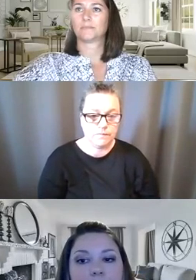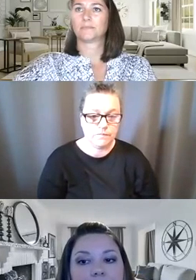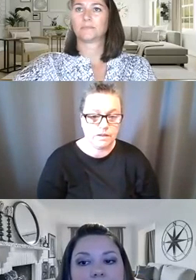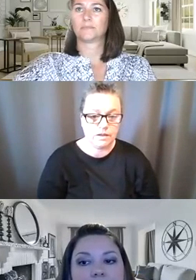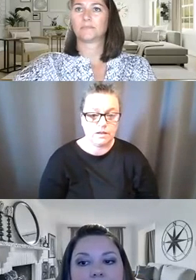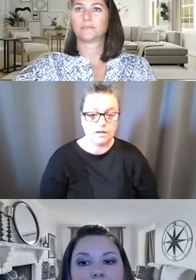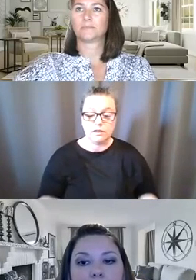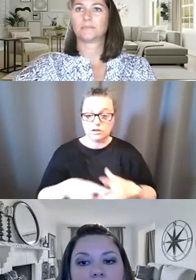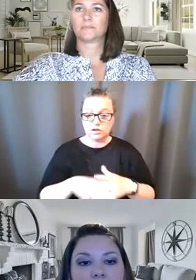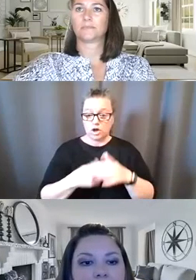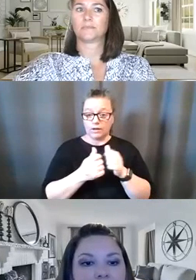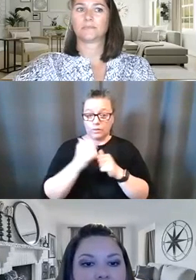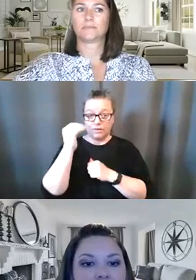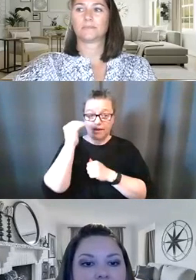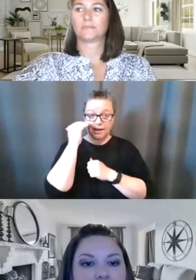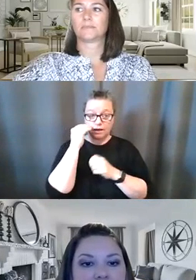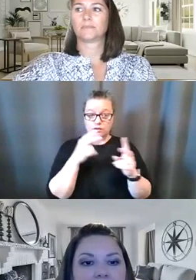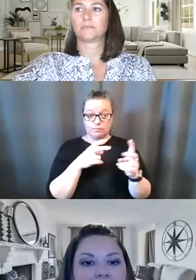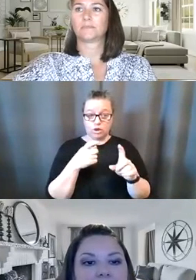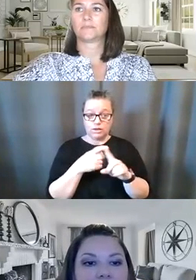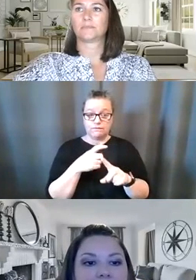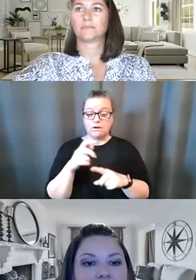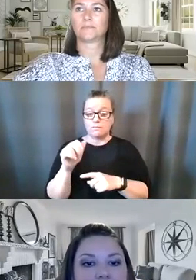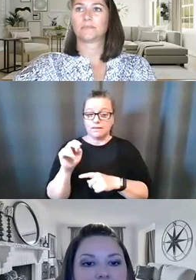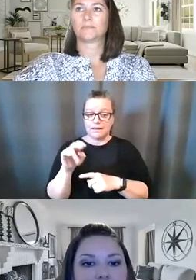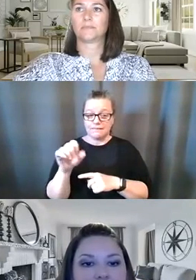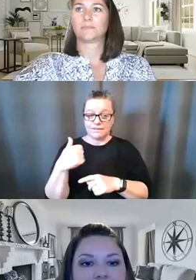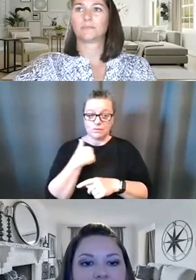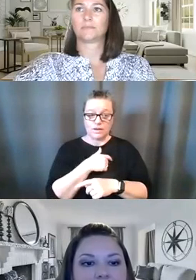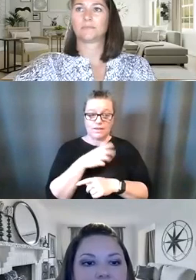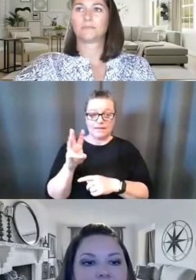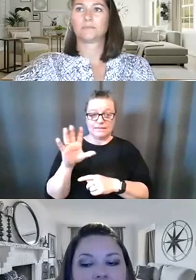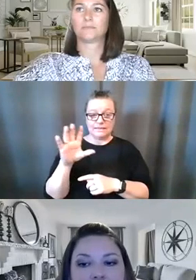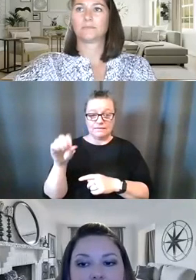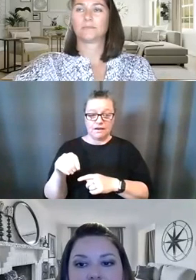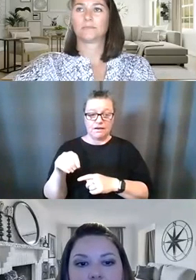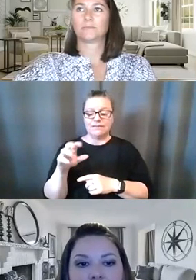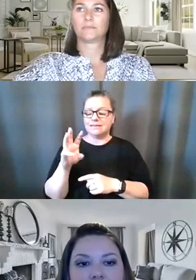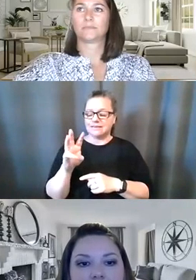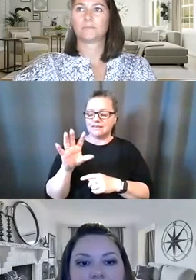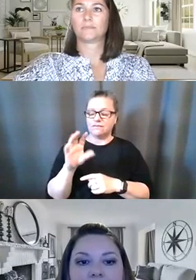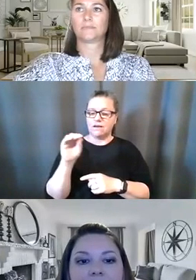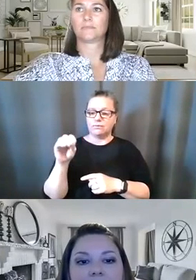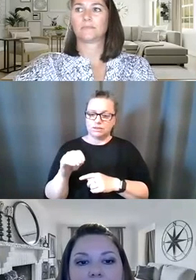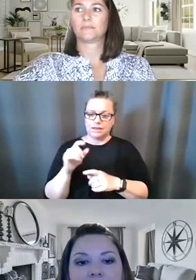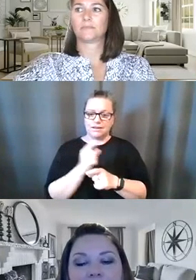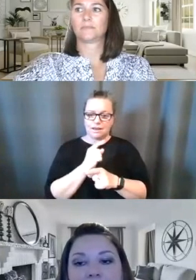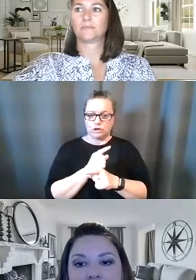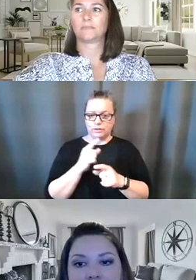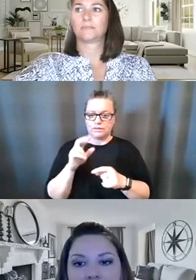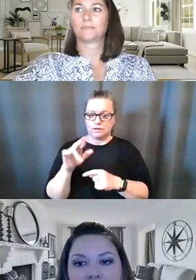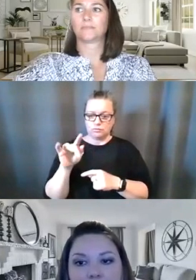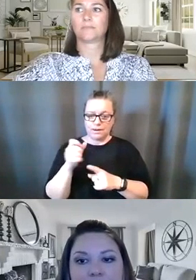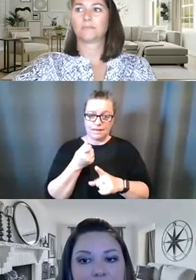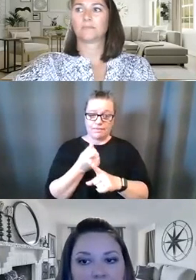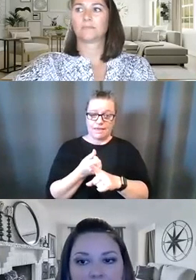Starting with awareness and pulling from the canvas, we had that 65% accuracy rate and then the impact that